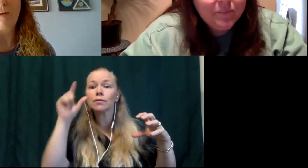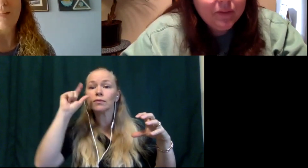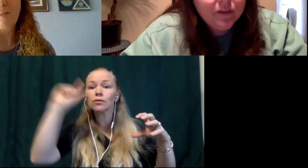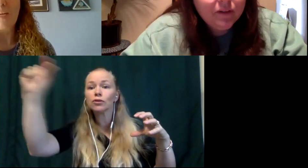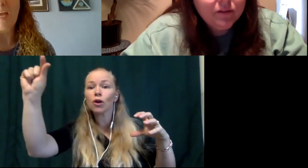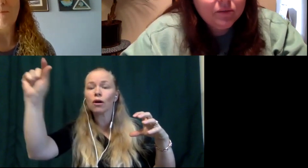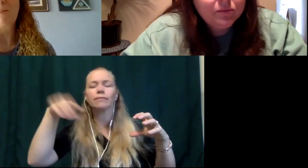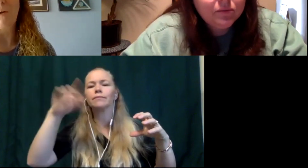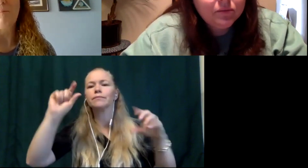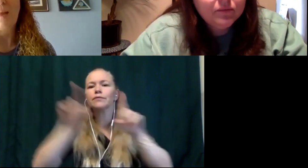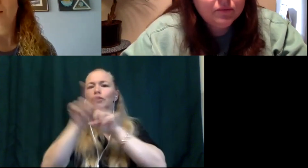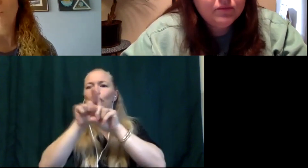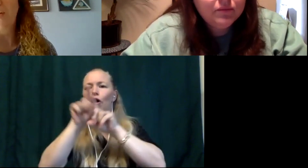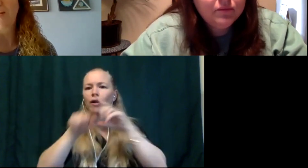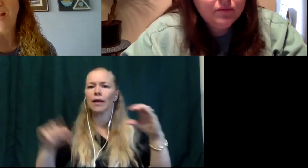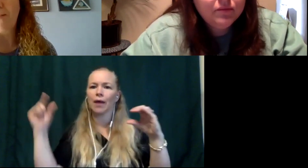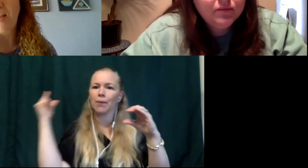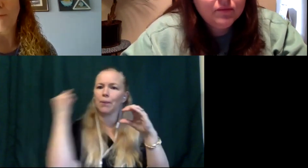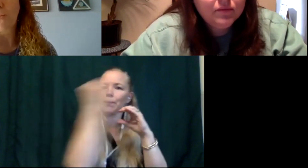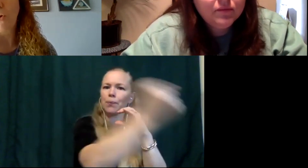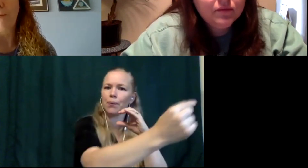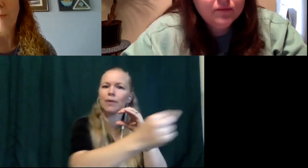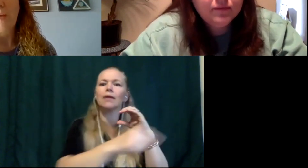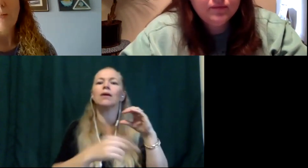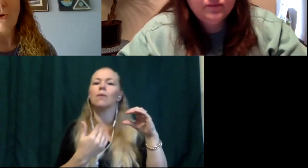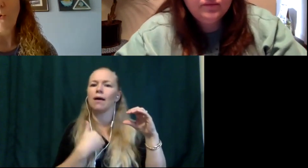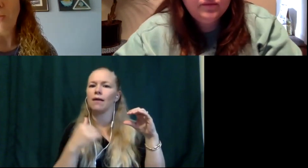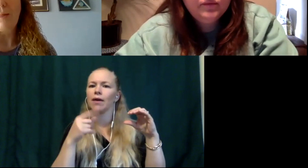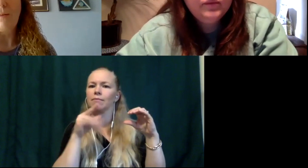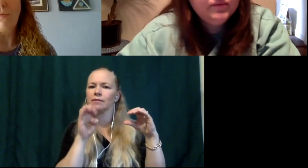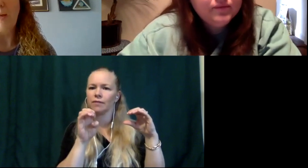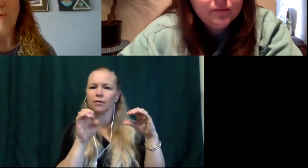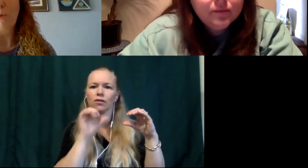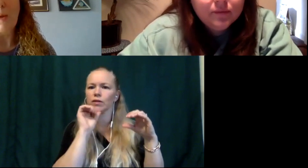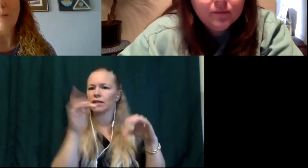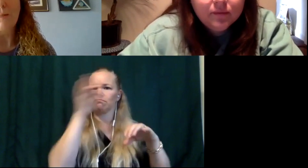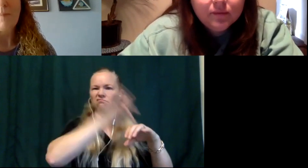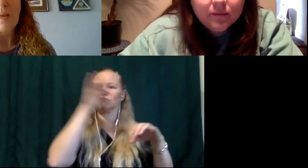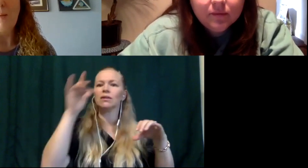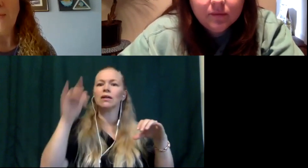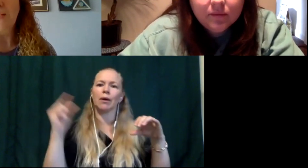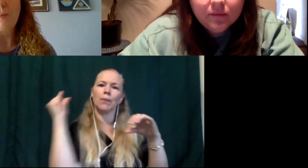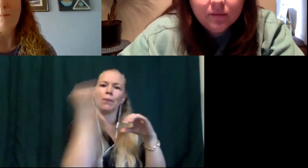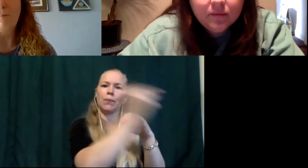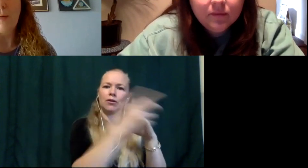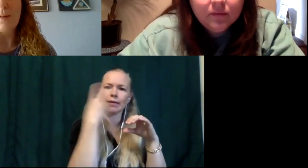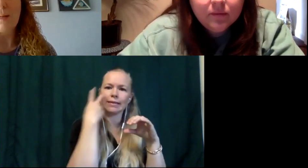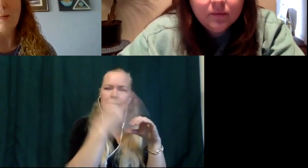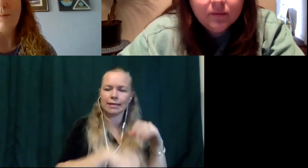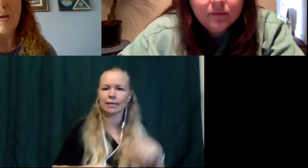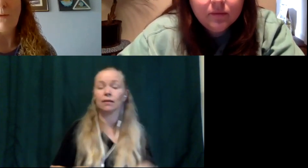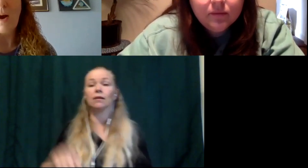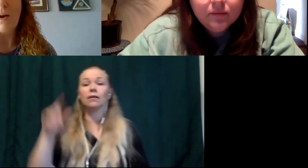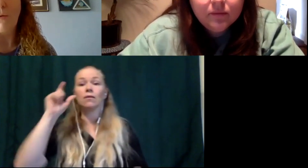through our nice thick atmosphere. The moon doesn't have an atmosphere, so anything flying through space, any piece of a